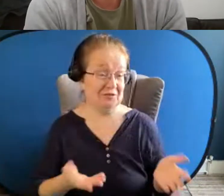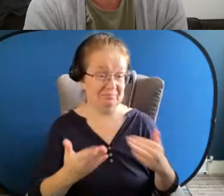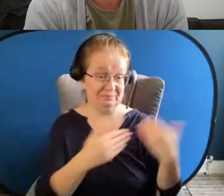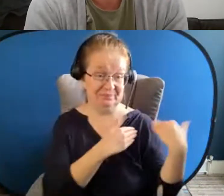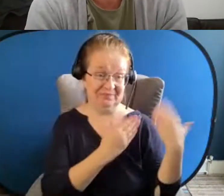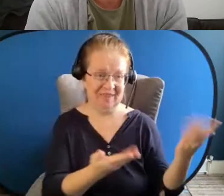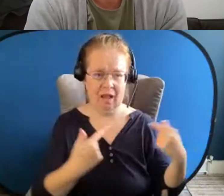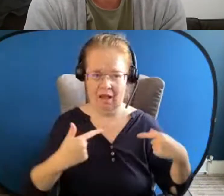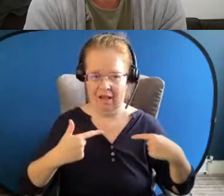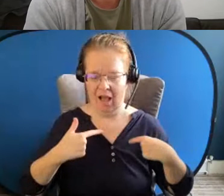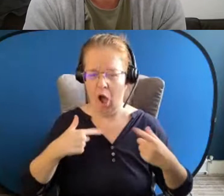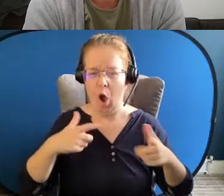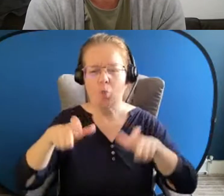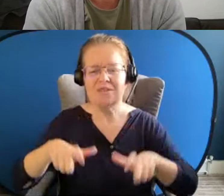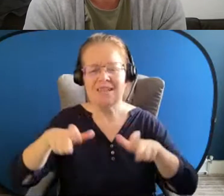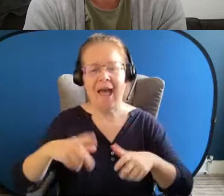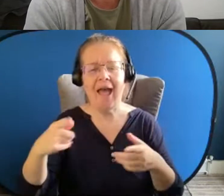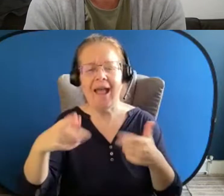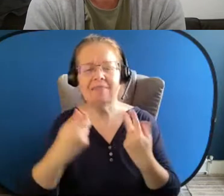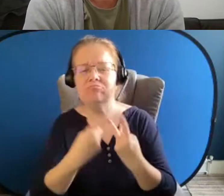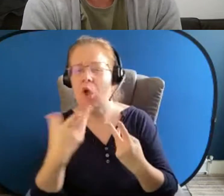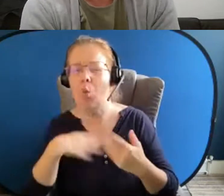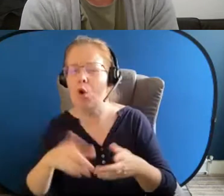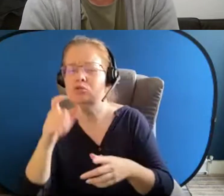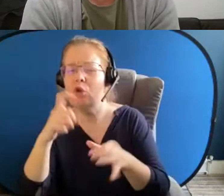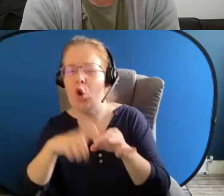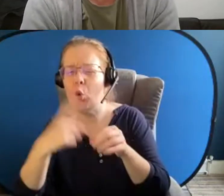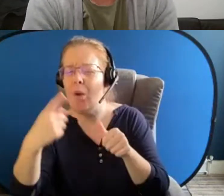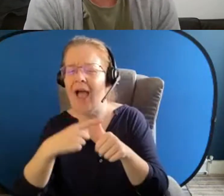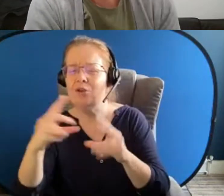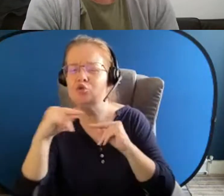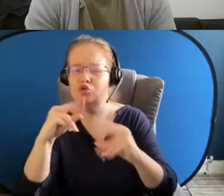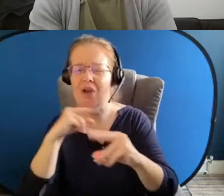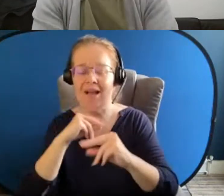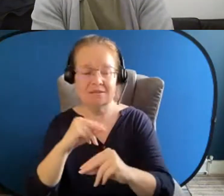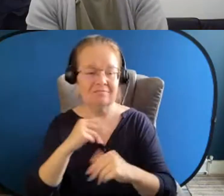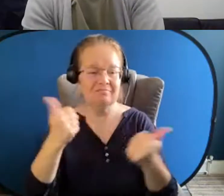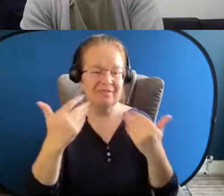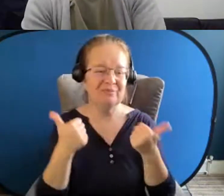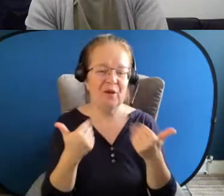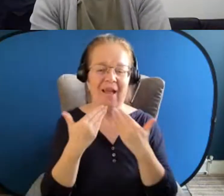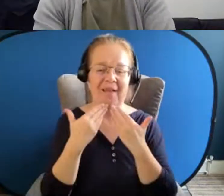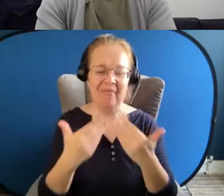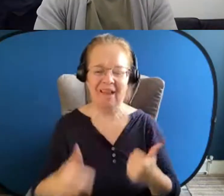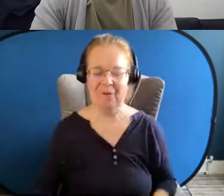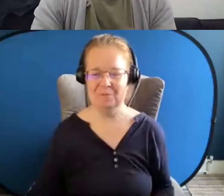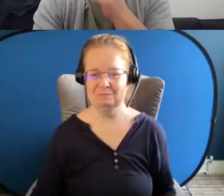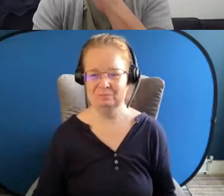I'll stay in here for anybody who wants to stay on and Q&A or chat. Excellent. Thanks, everyone.